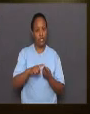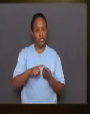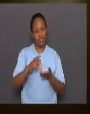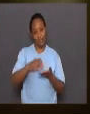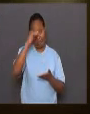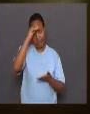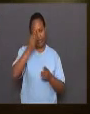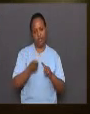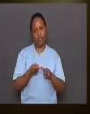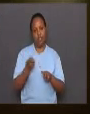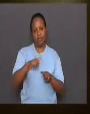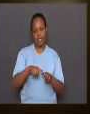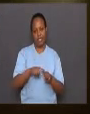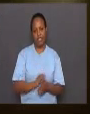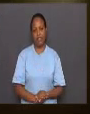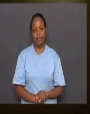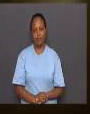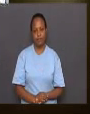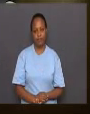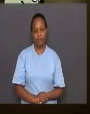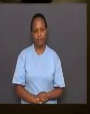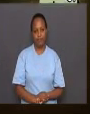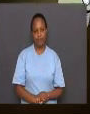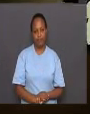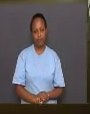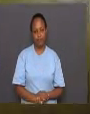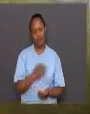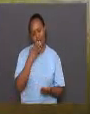Let's get back to our lesson.